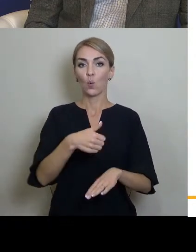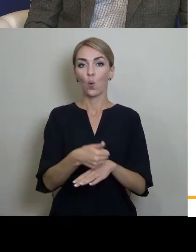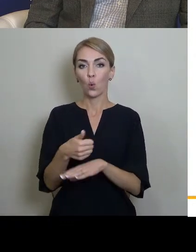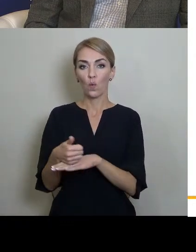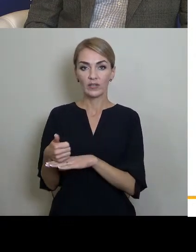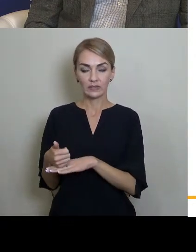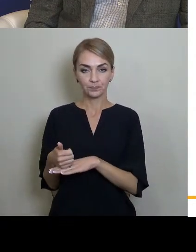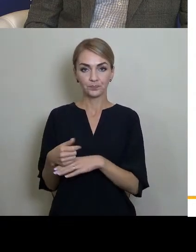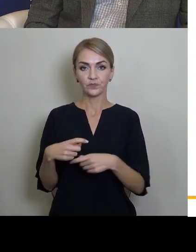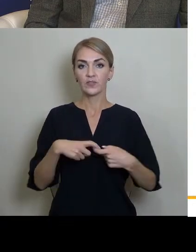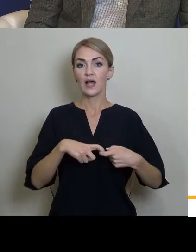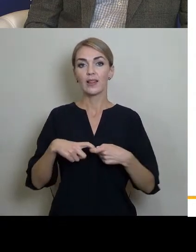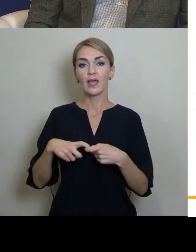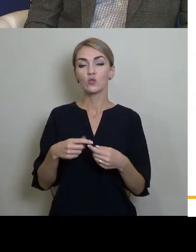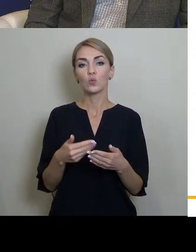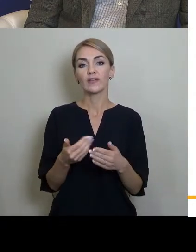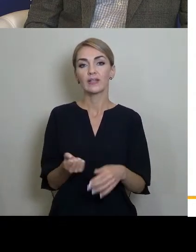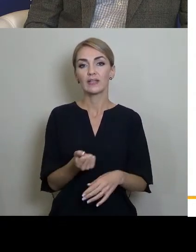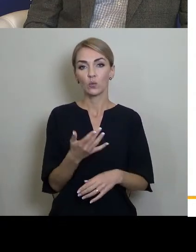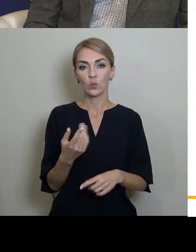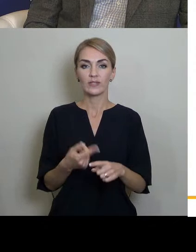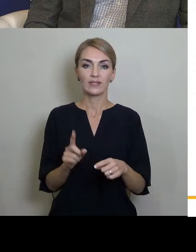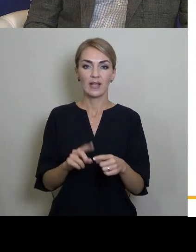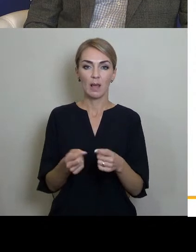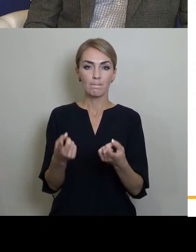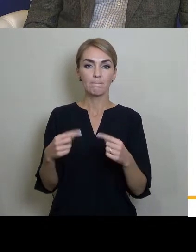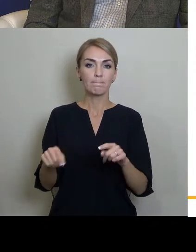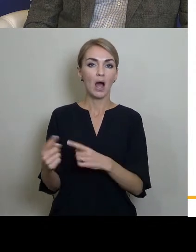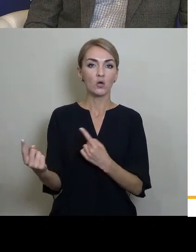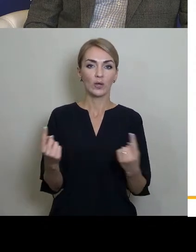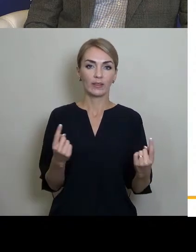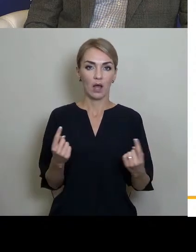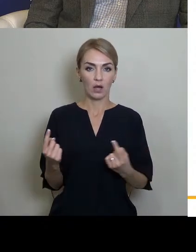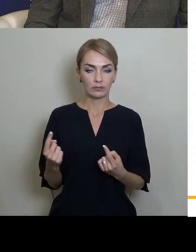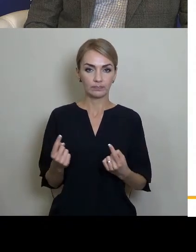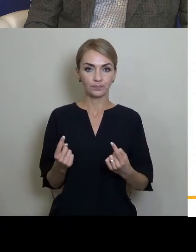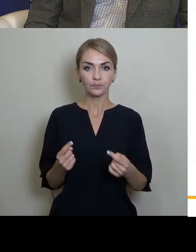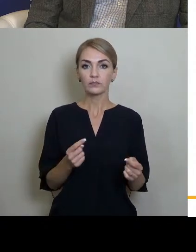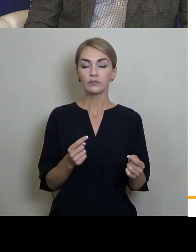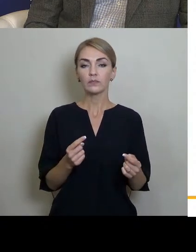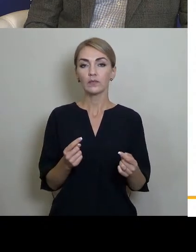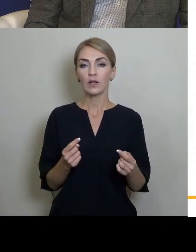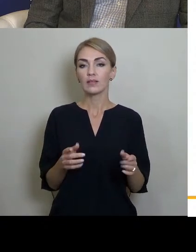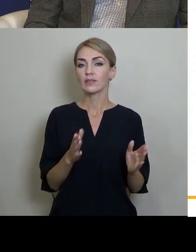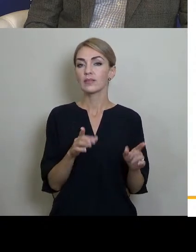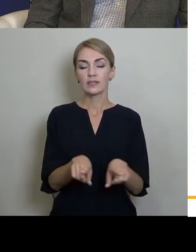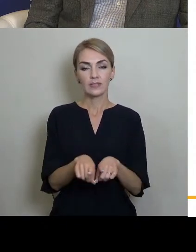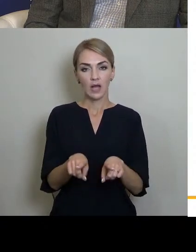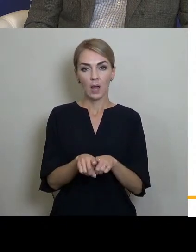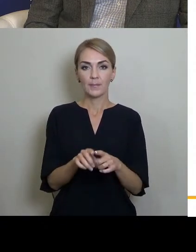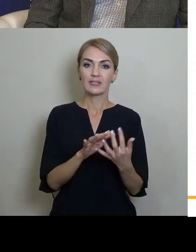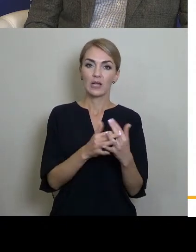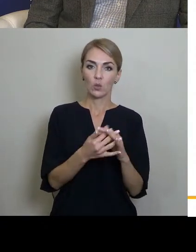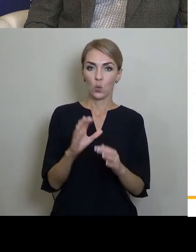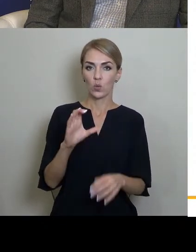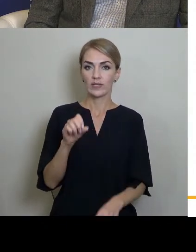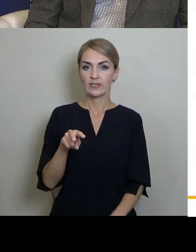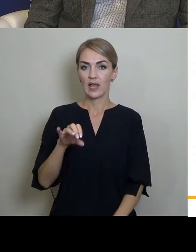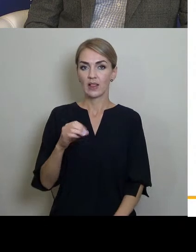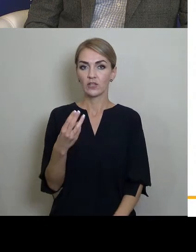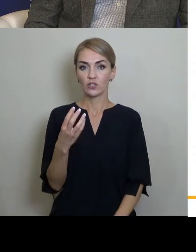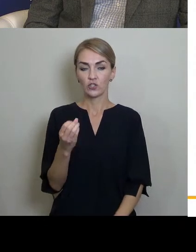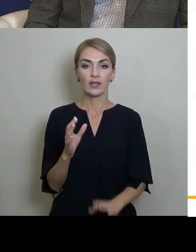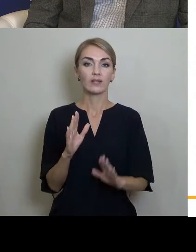in the city council. The heads depends on the number and it's majoritarian. The same system exists at the level